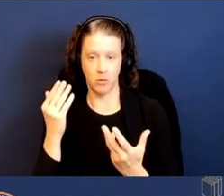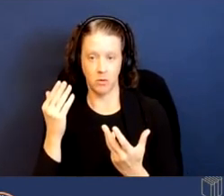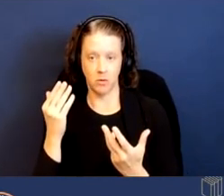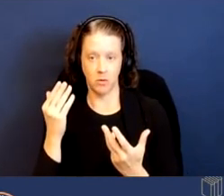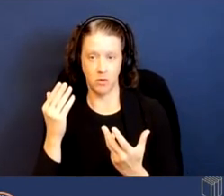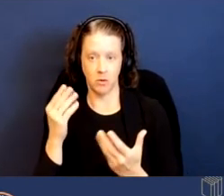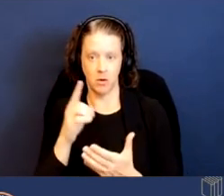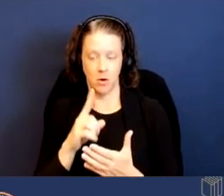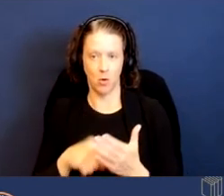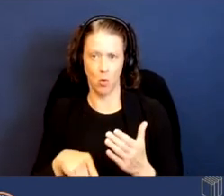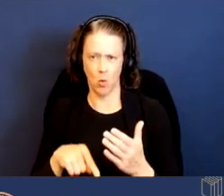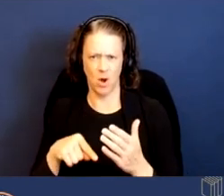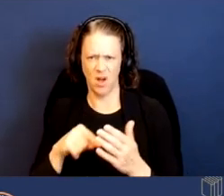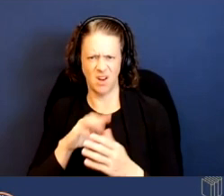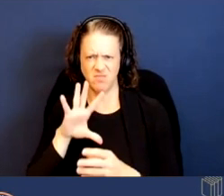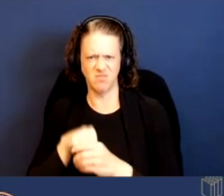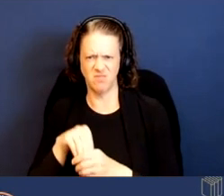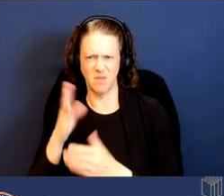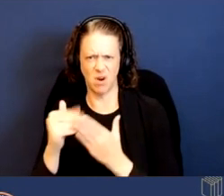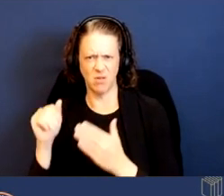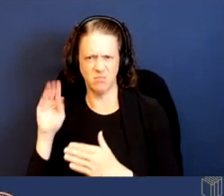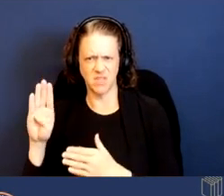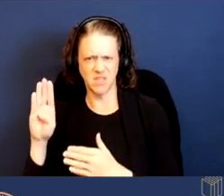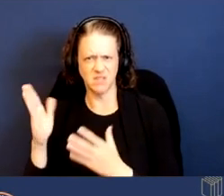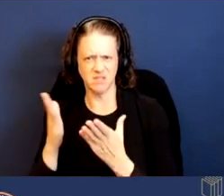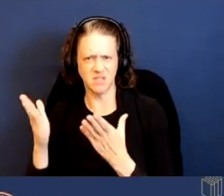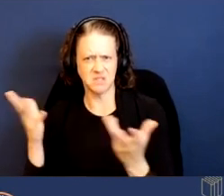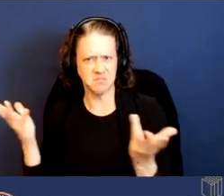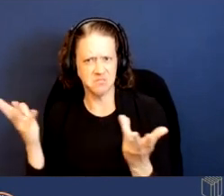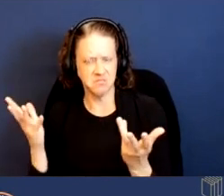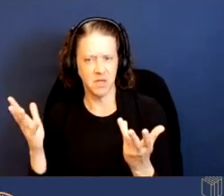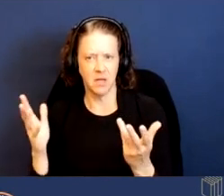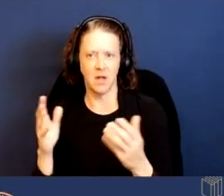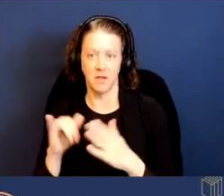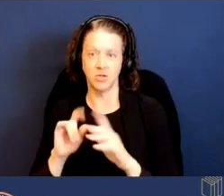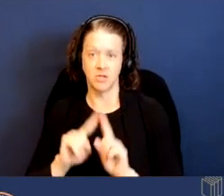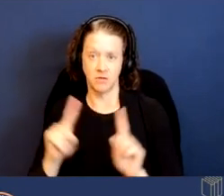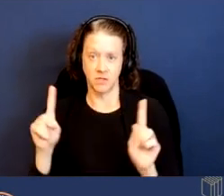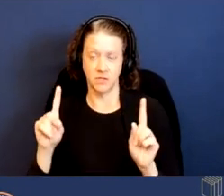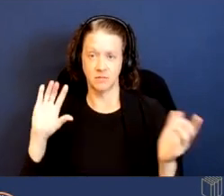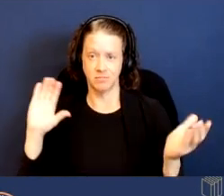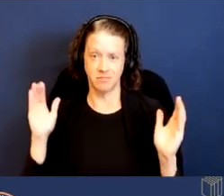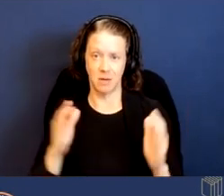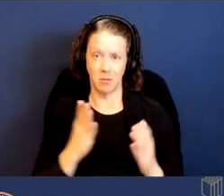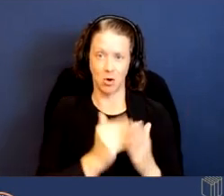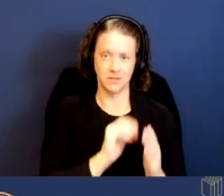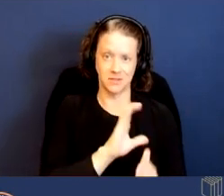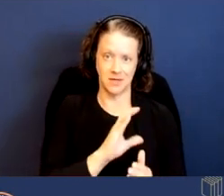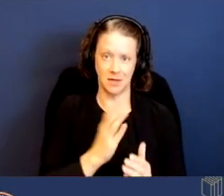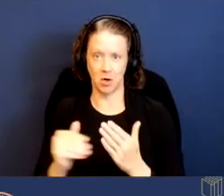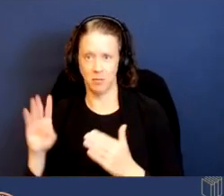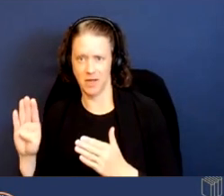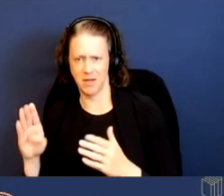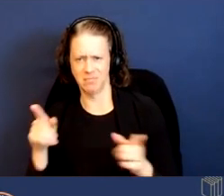what do Part B services entail, right? Because there are some differences in terms of Part C and Part B. And so what does that